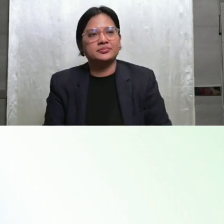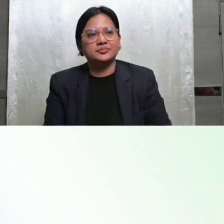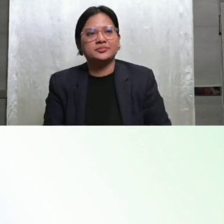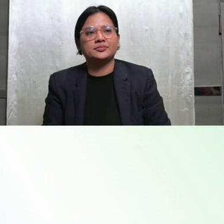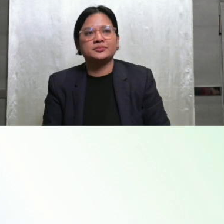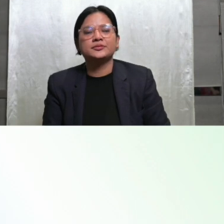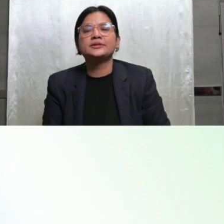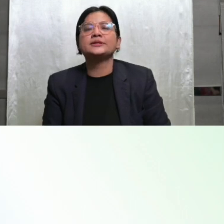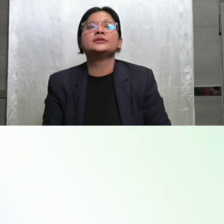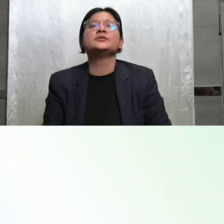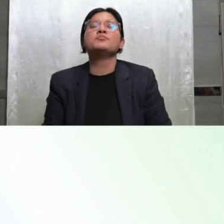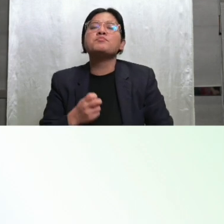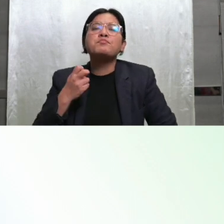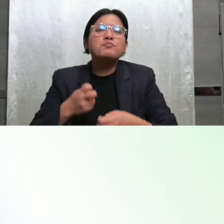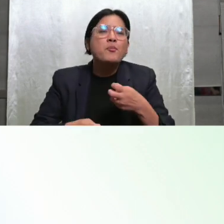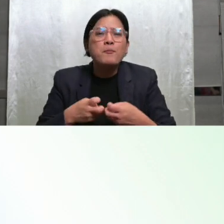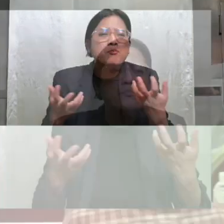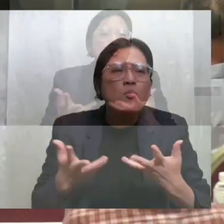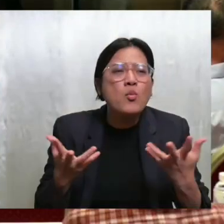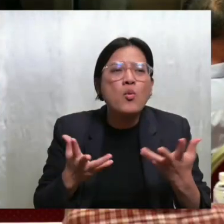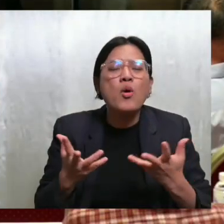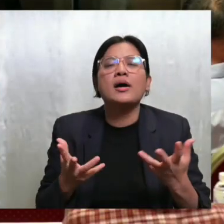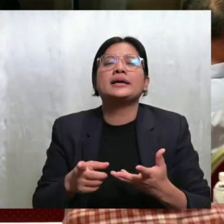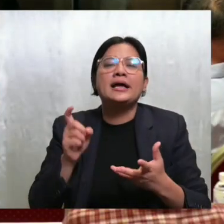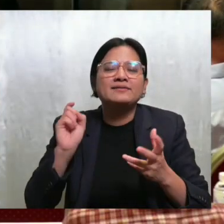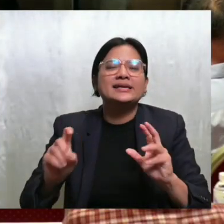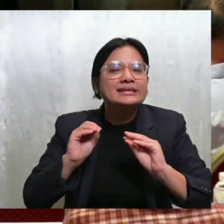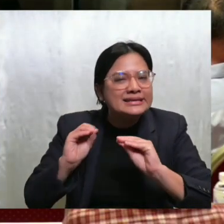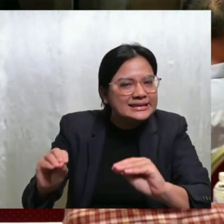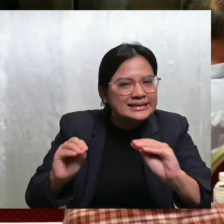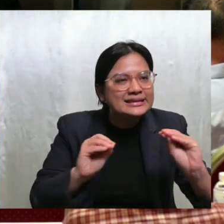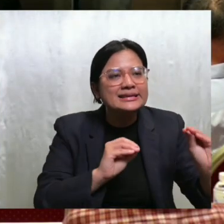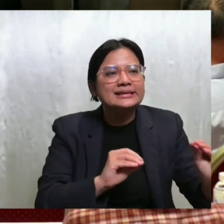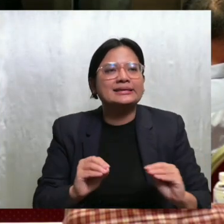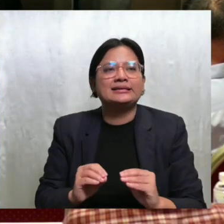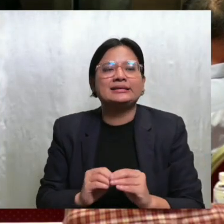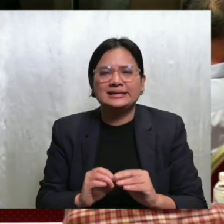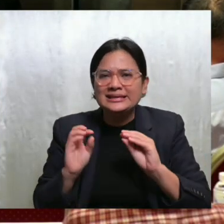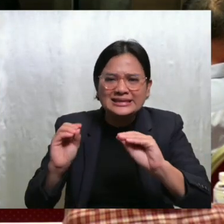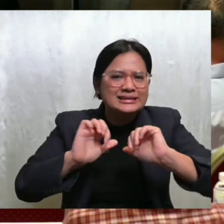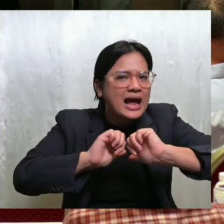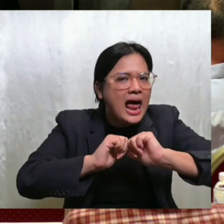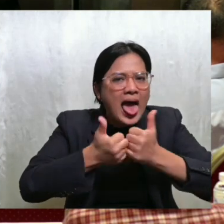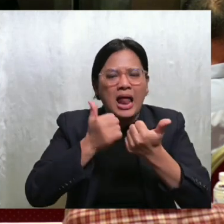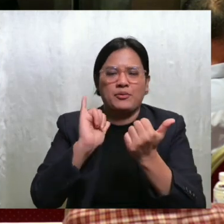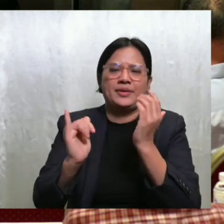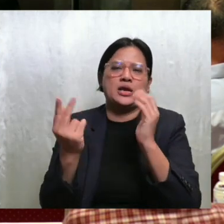has really emphasized, that technology must really place learners and teachers at the heart of